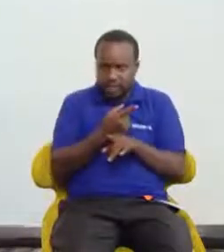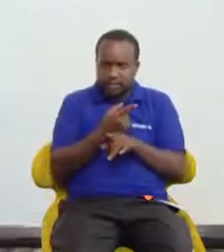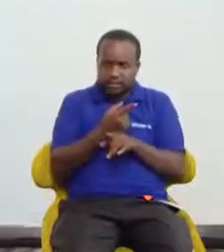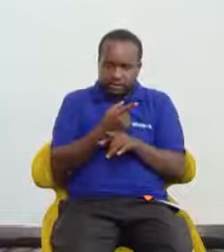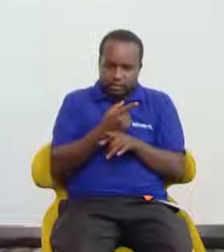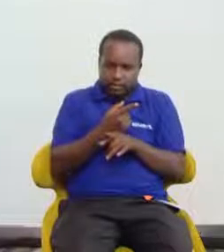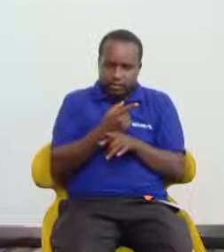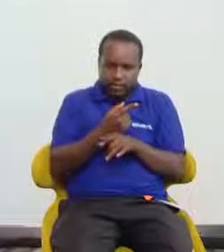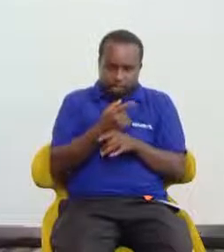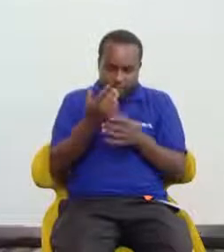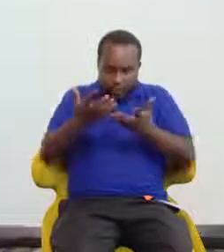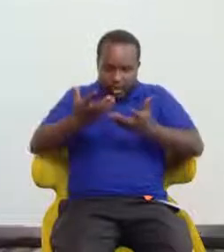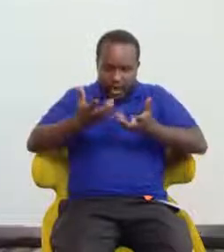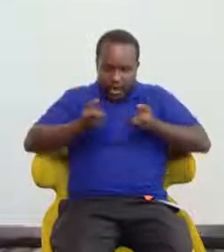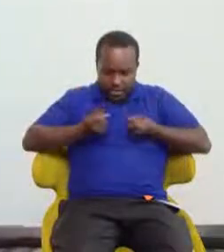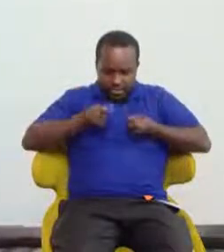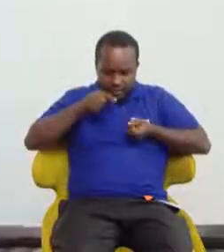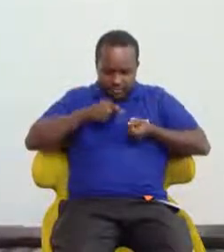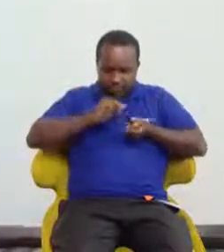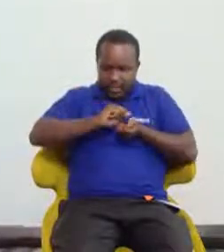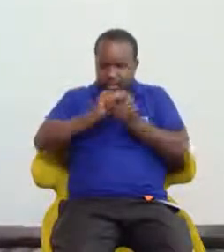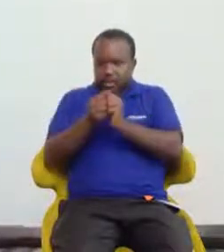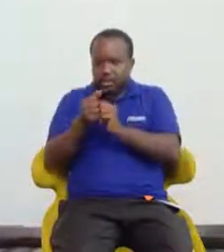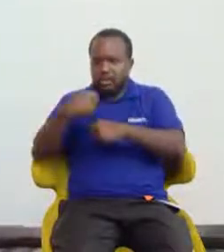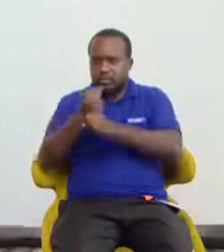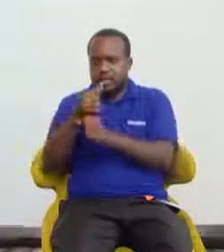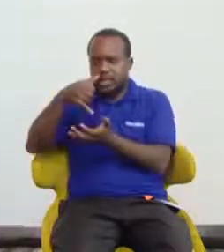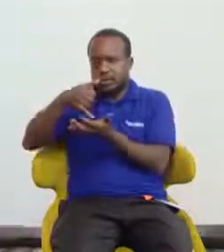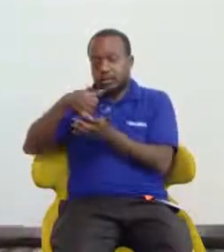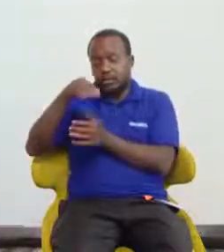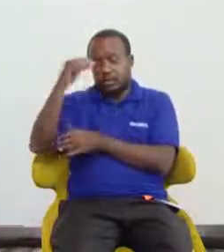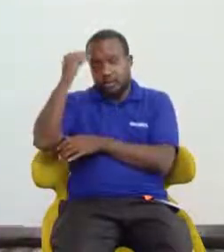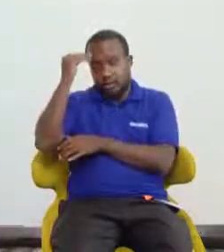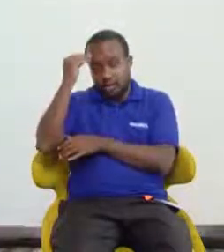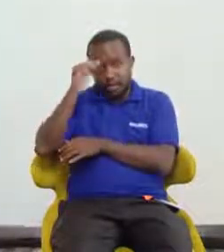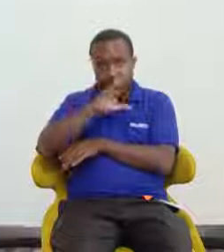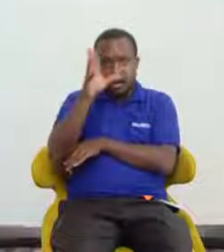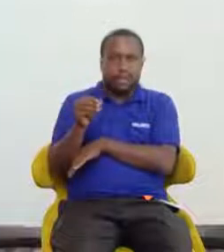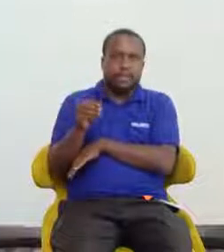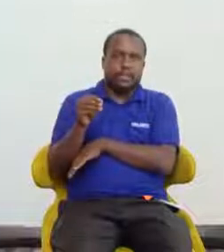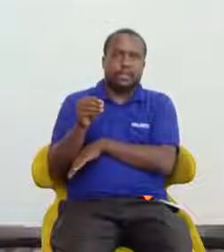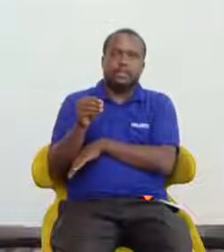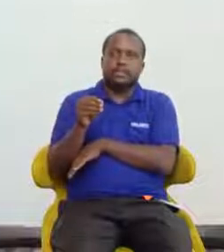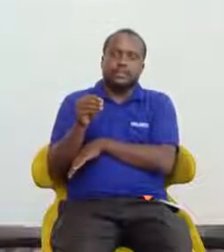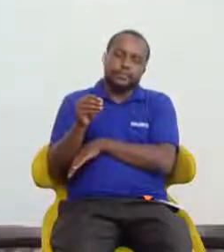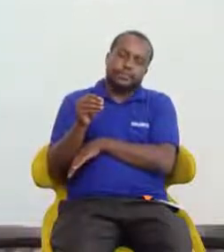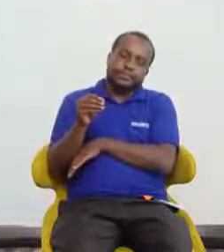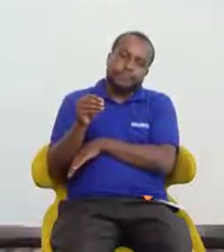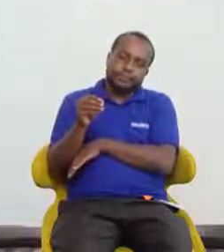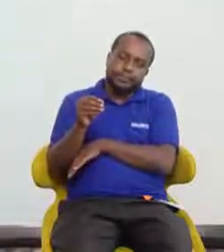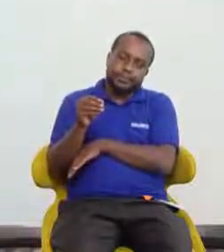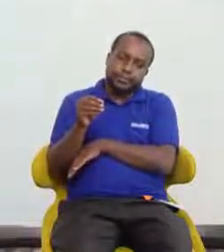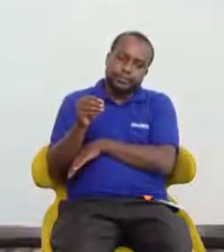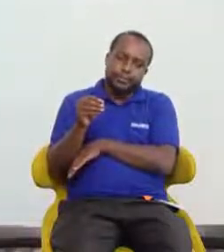have and use it to make inclusive education for Africa, not the borrowed version that we're all running on right now,